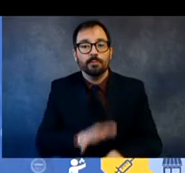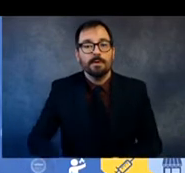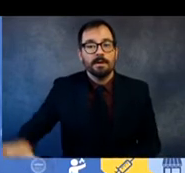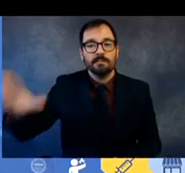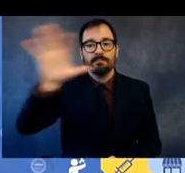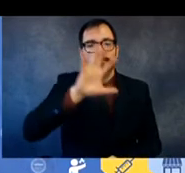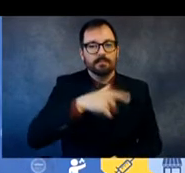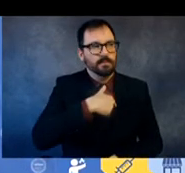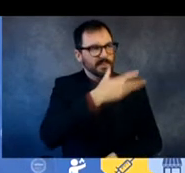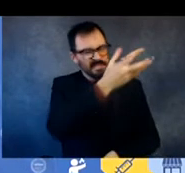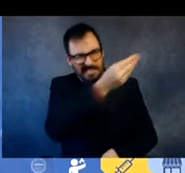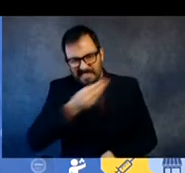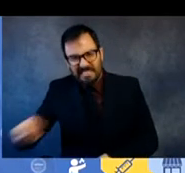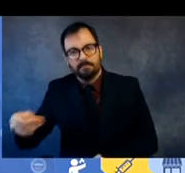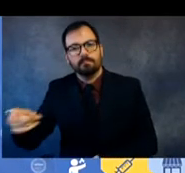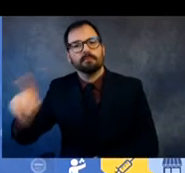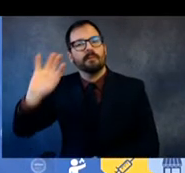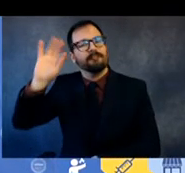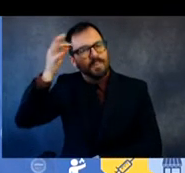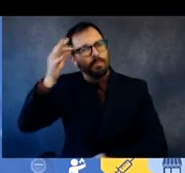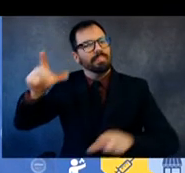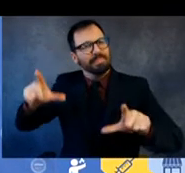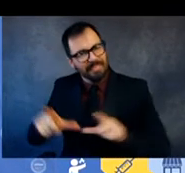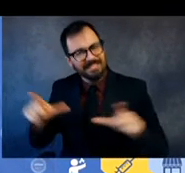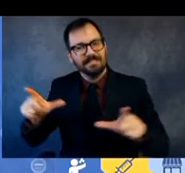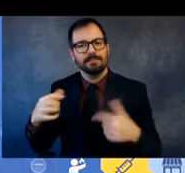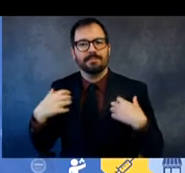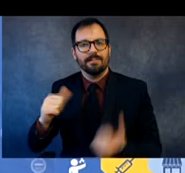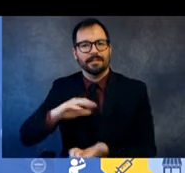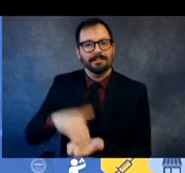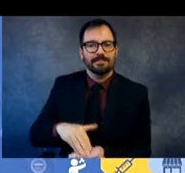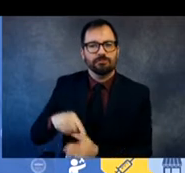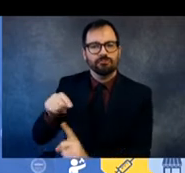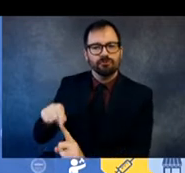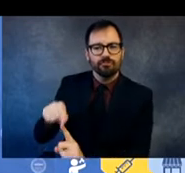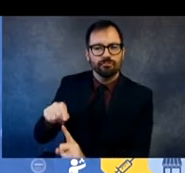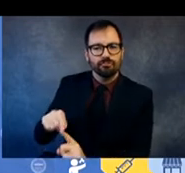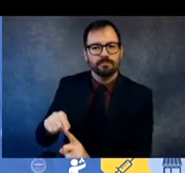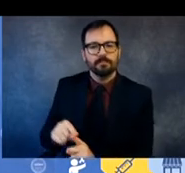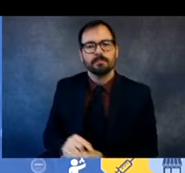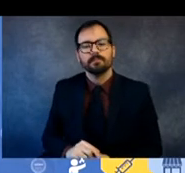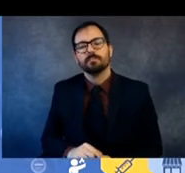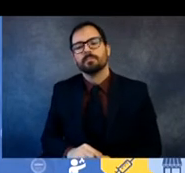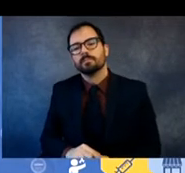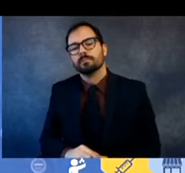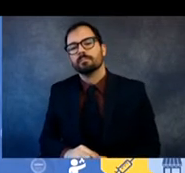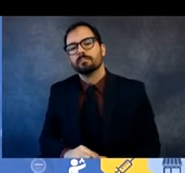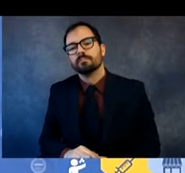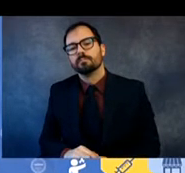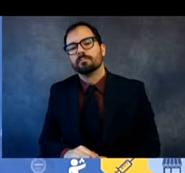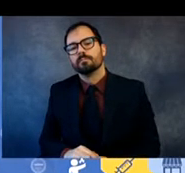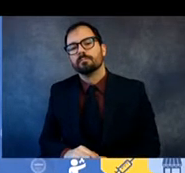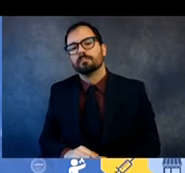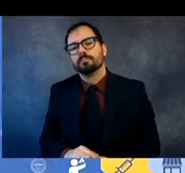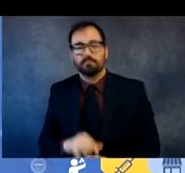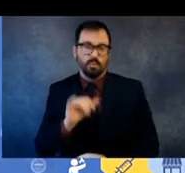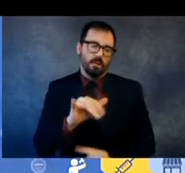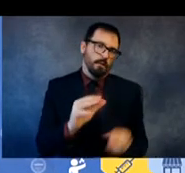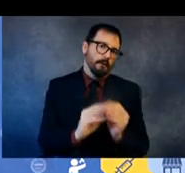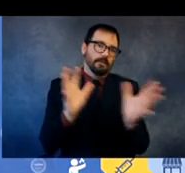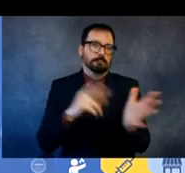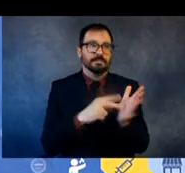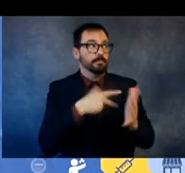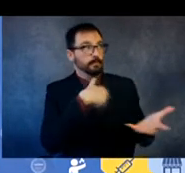we're obviously through the federal pipeline. We're providing vaccines to the VA and to any